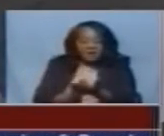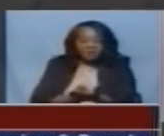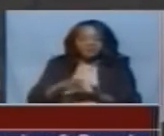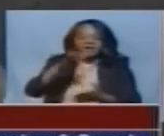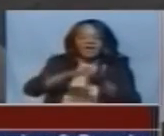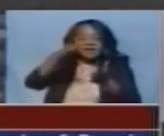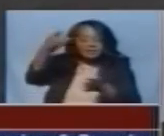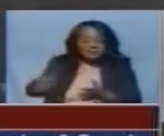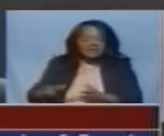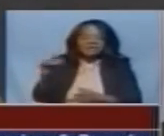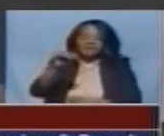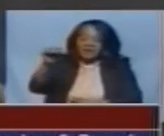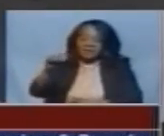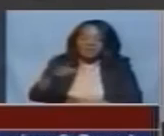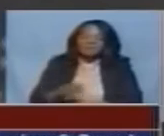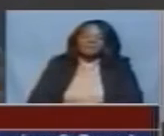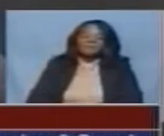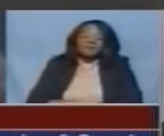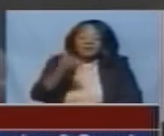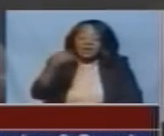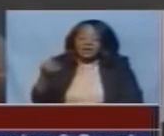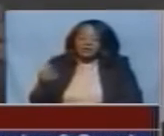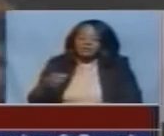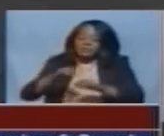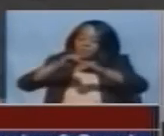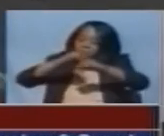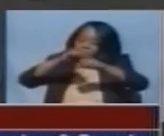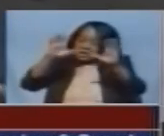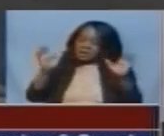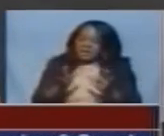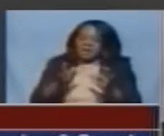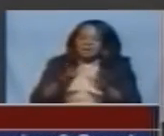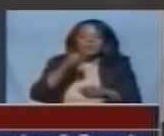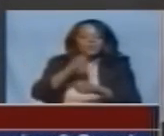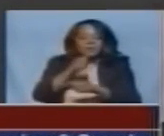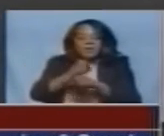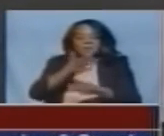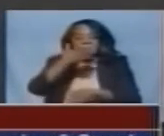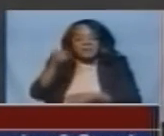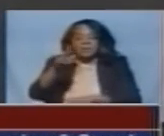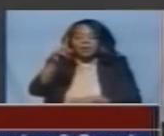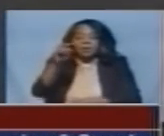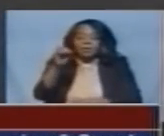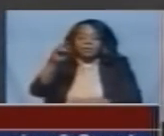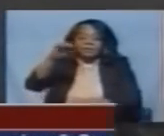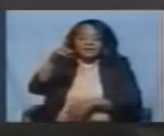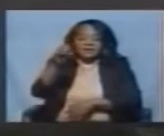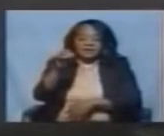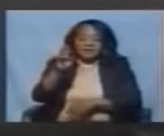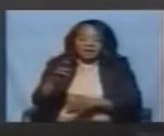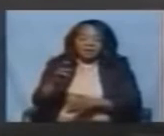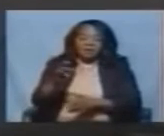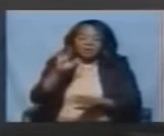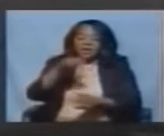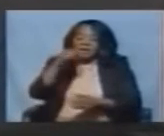the issues of giving them time to clarify and be able to work on the tender properly is an important aspect, and you can't shorten that. So we